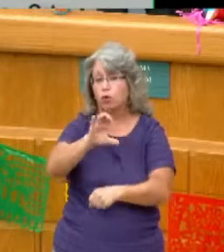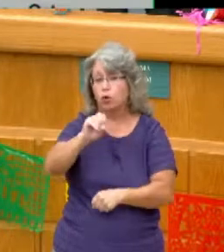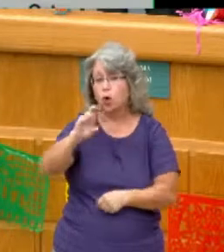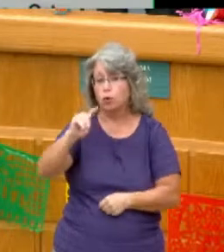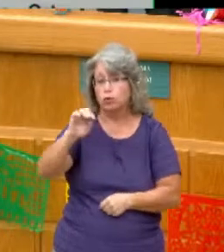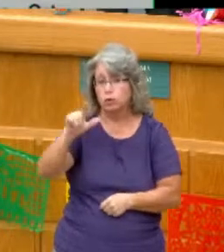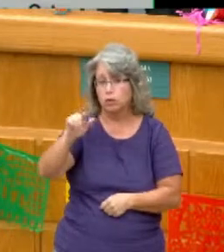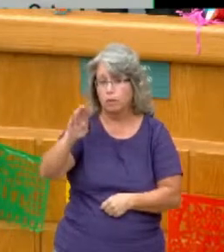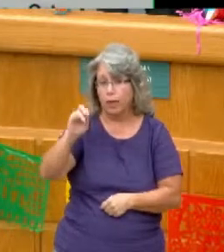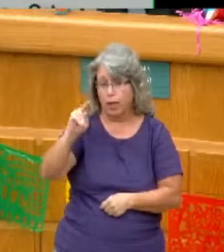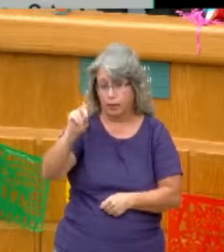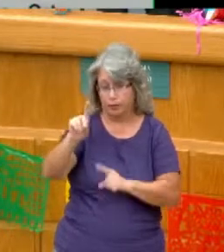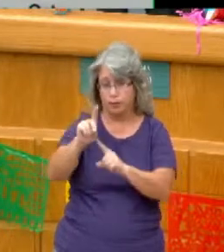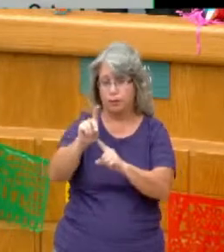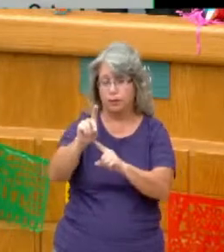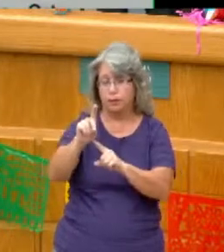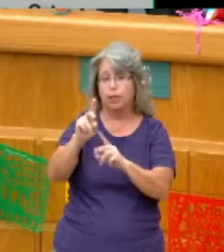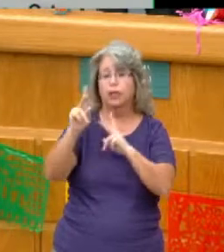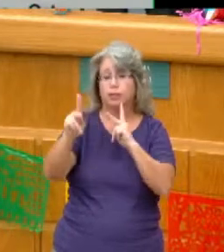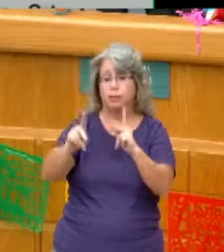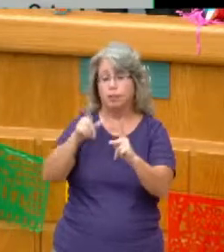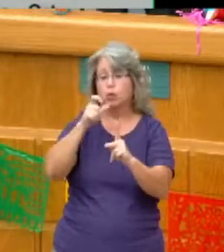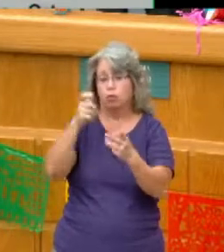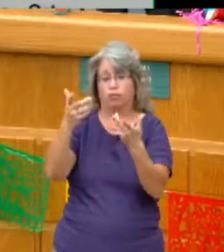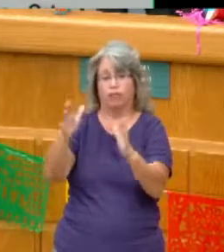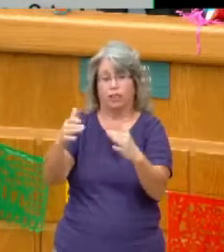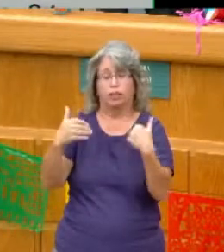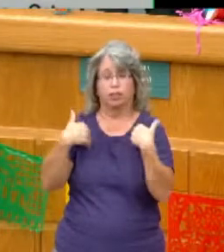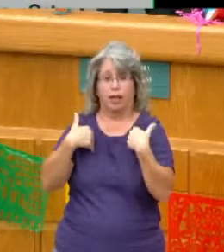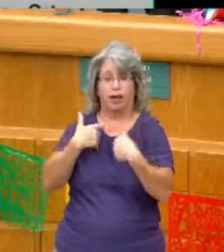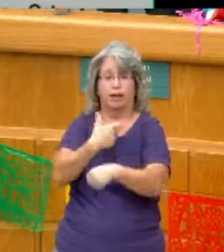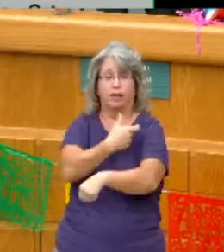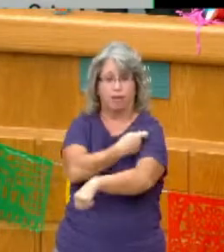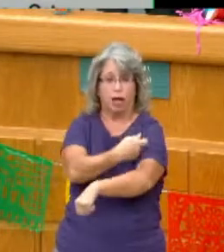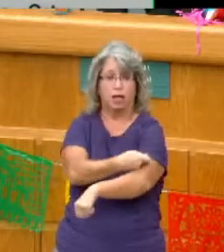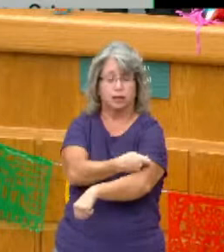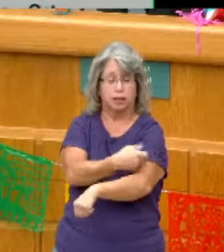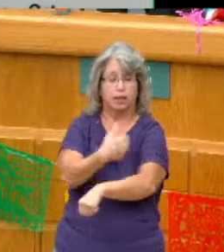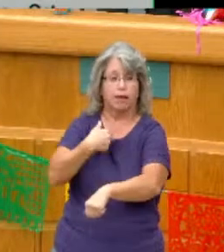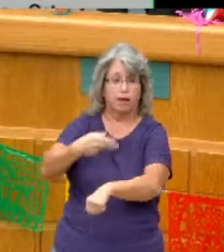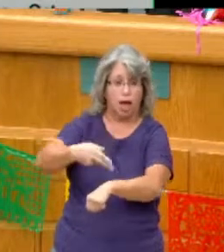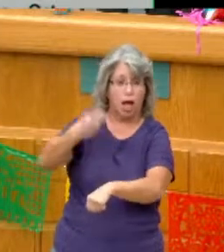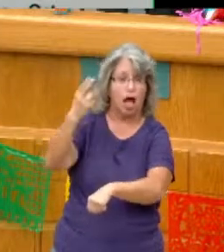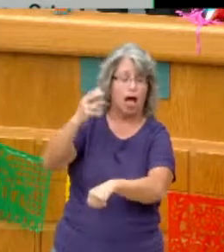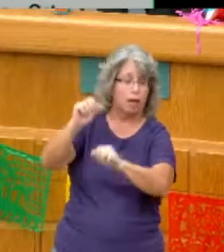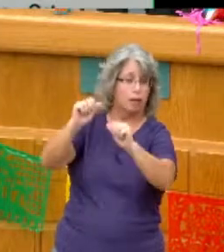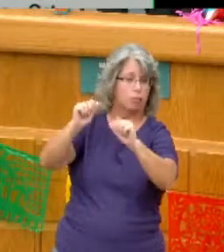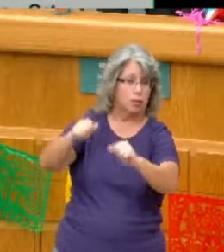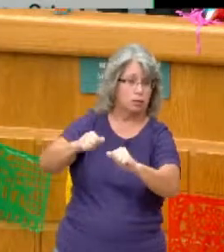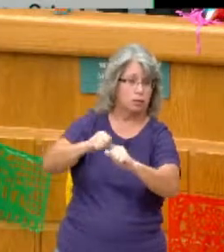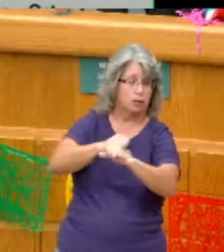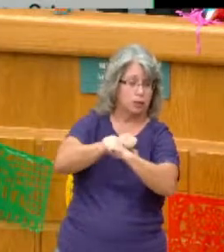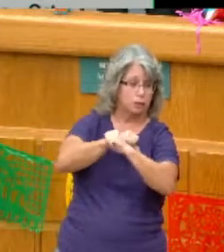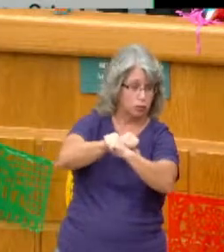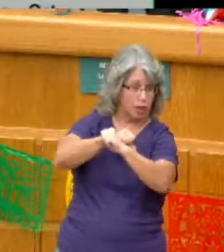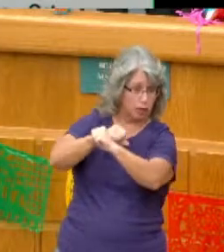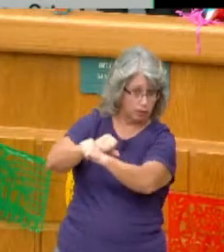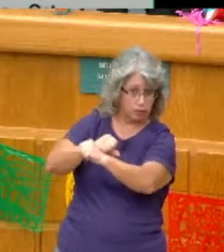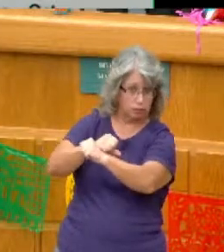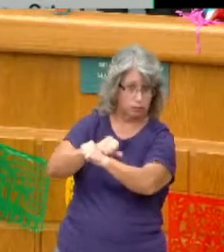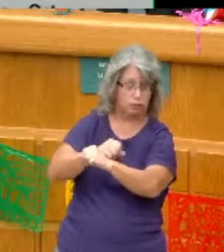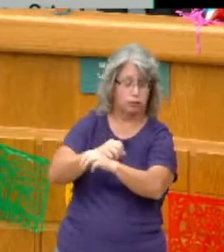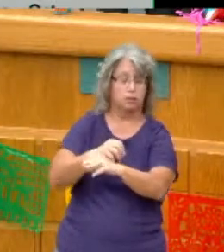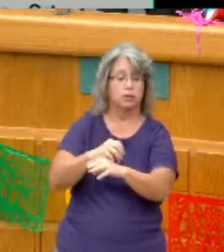have been vaccinated have a high probability of being protected from COVID or being immune to COVID. But people that